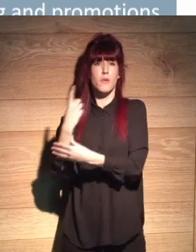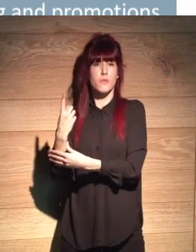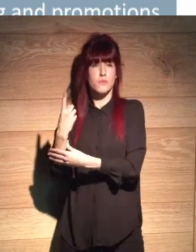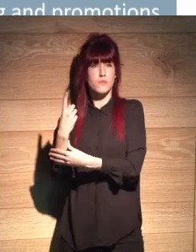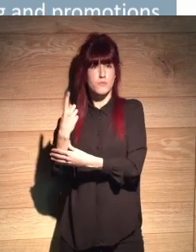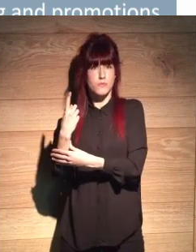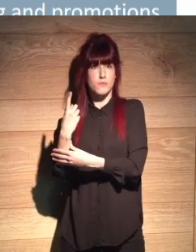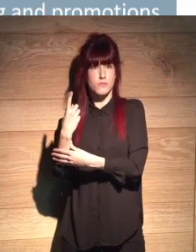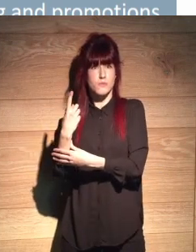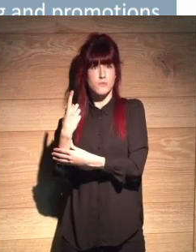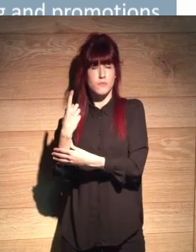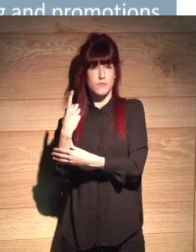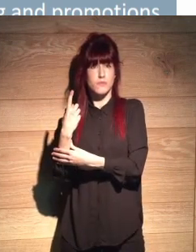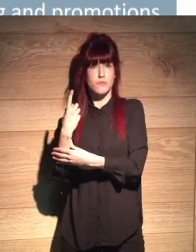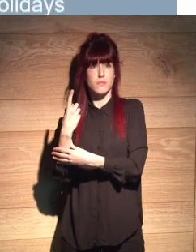our platform.